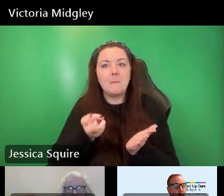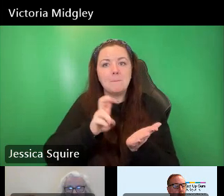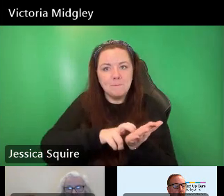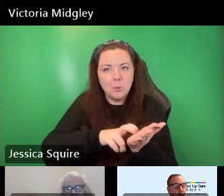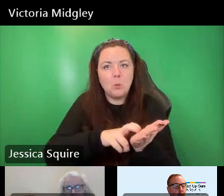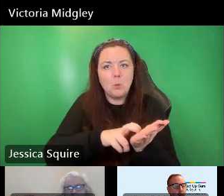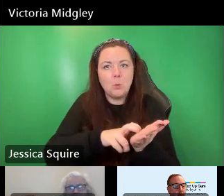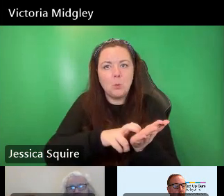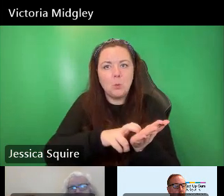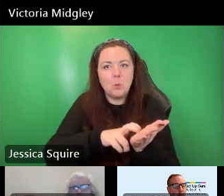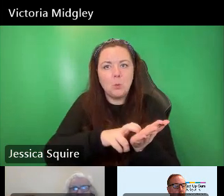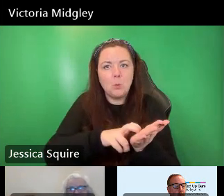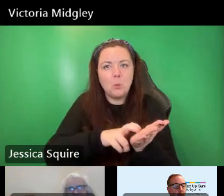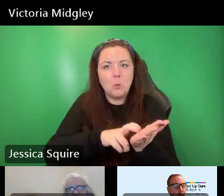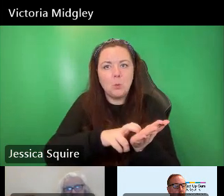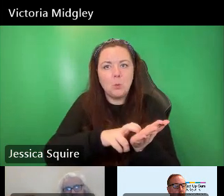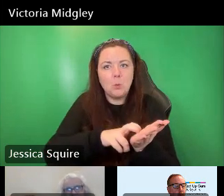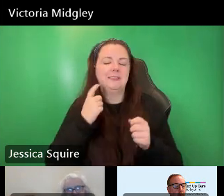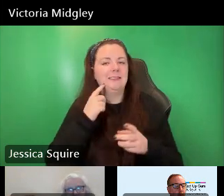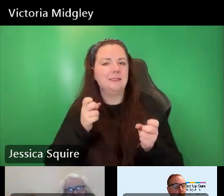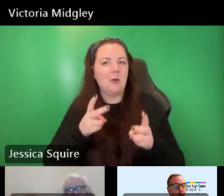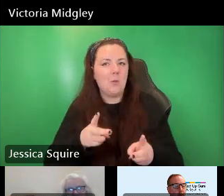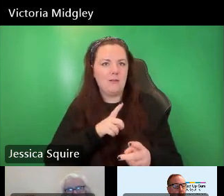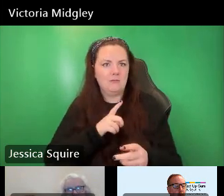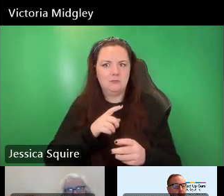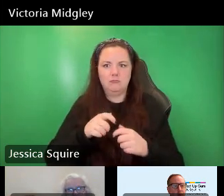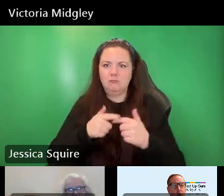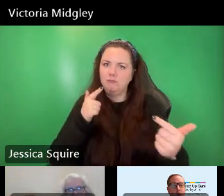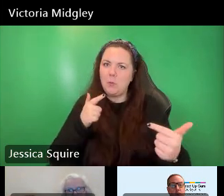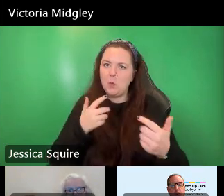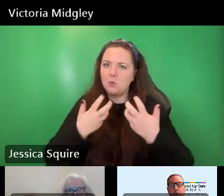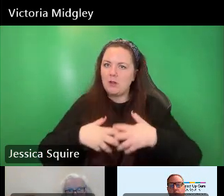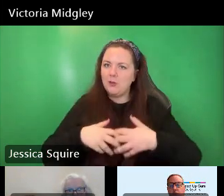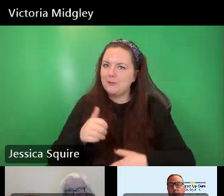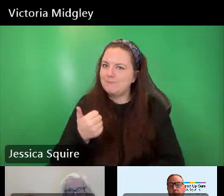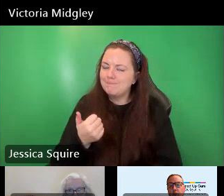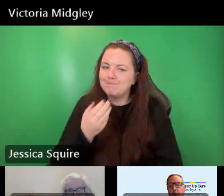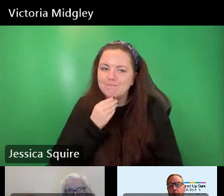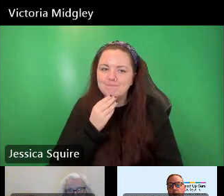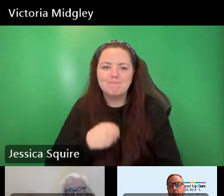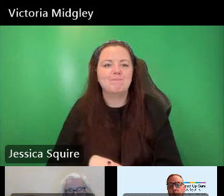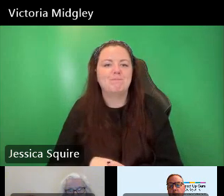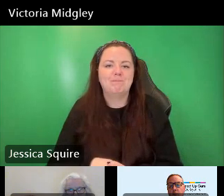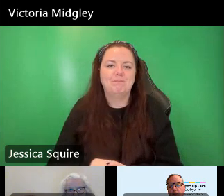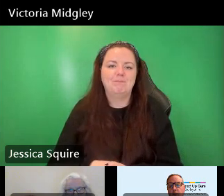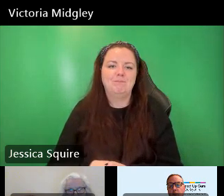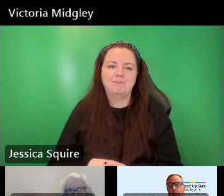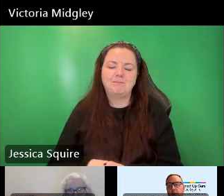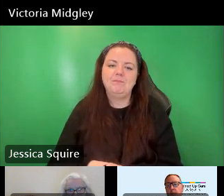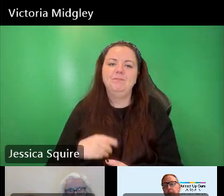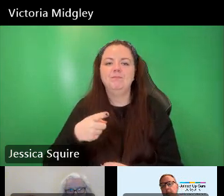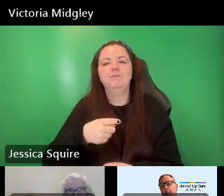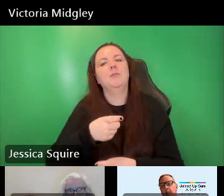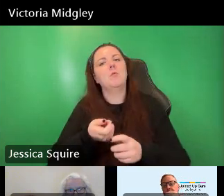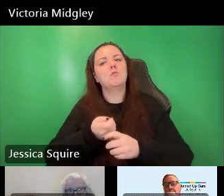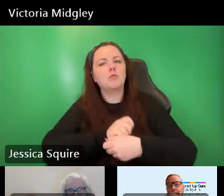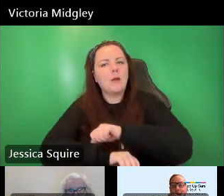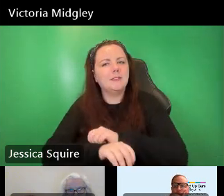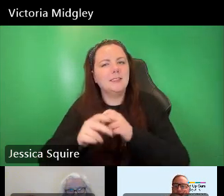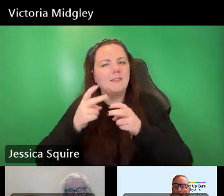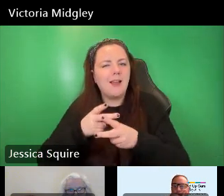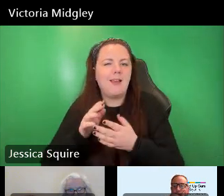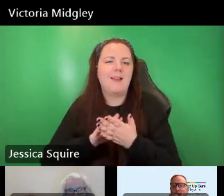more control over their health. There's an element around proactive care, so using predictive digital tools